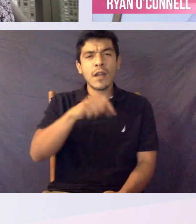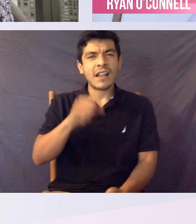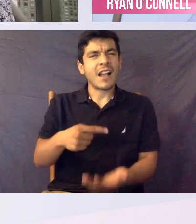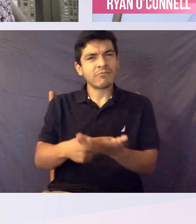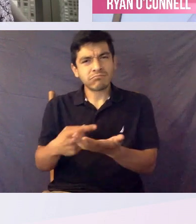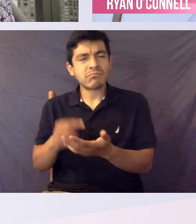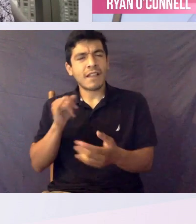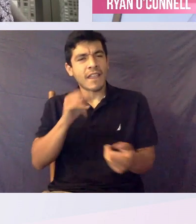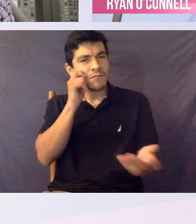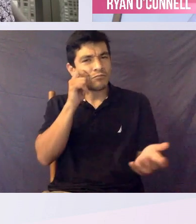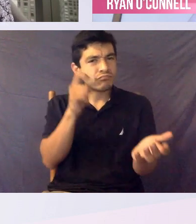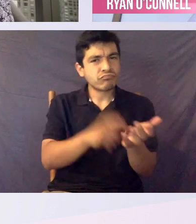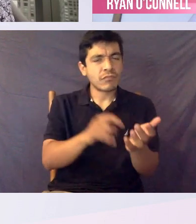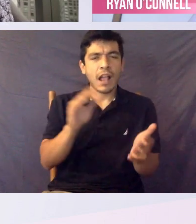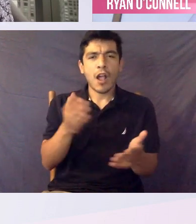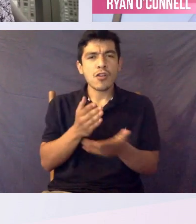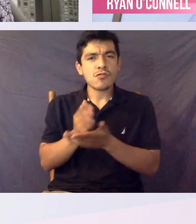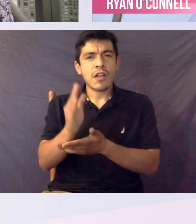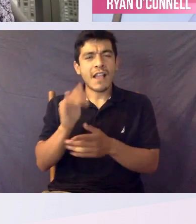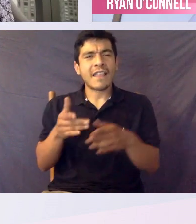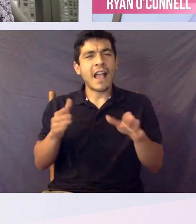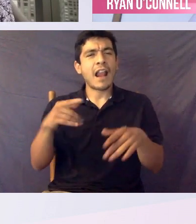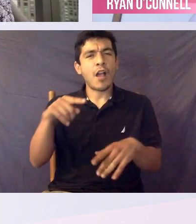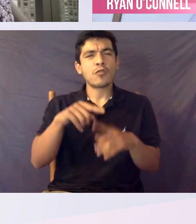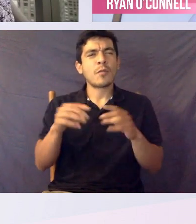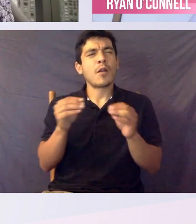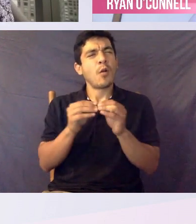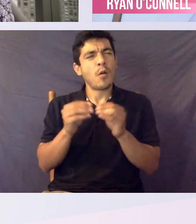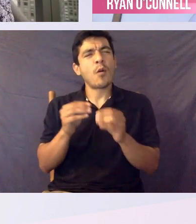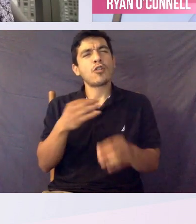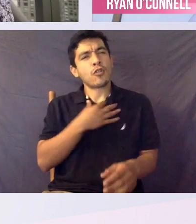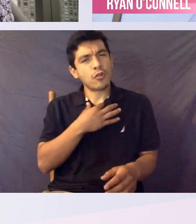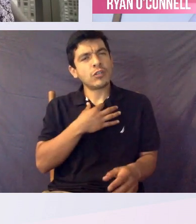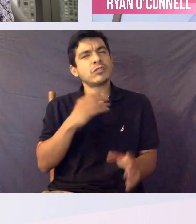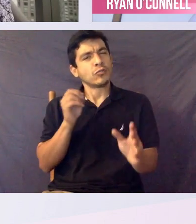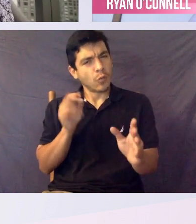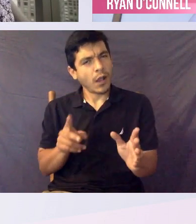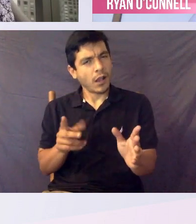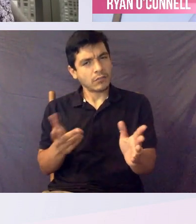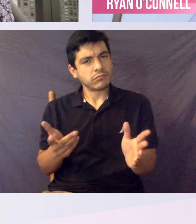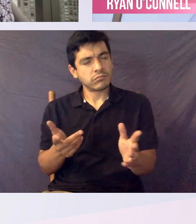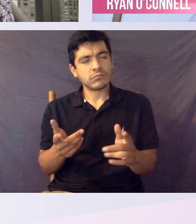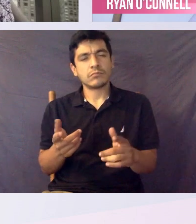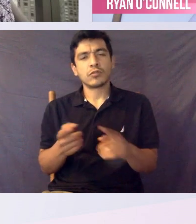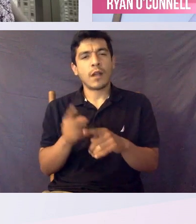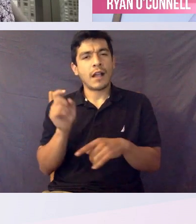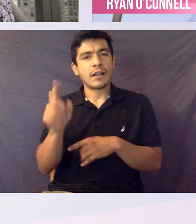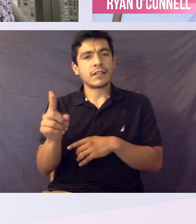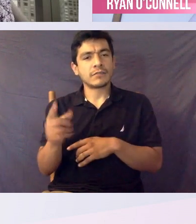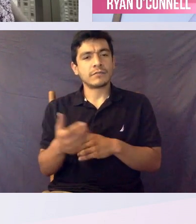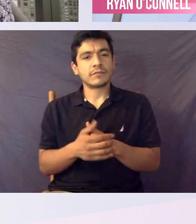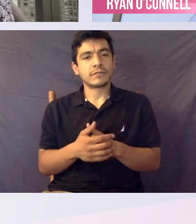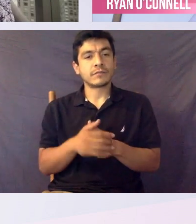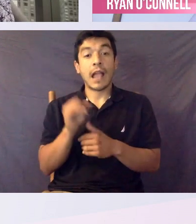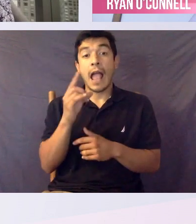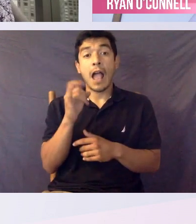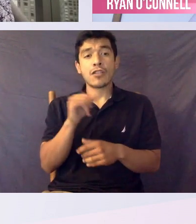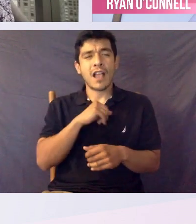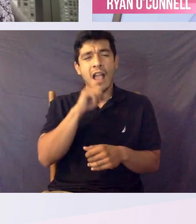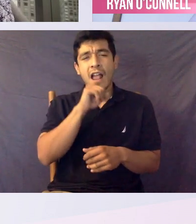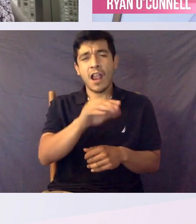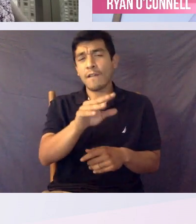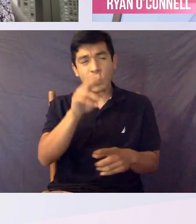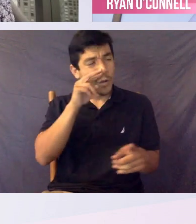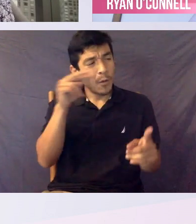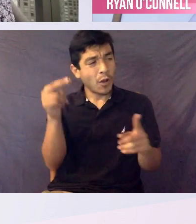that, right? That allow us to just like be a little bit curious. It's okay to do that. I mean, Ashley, I'd love to your point of view